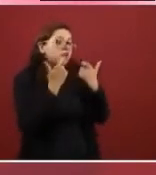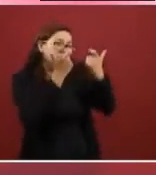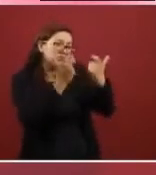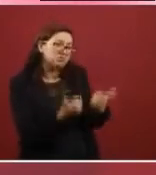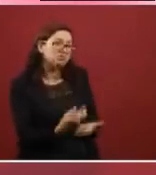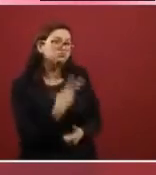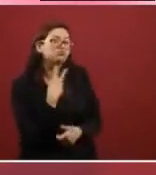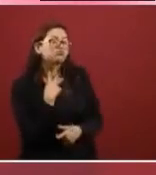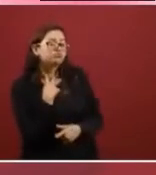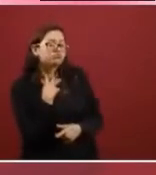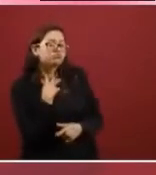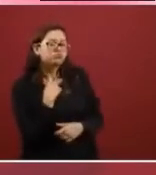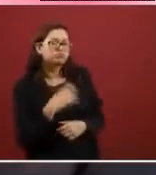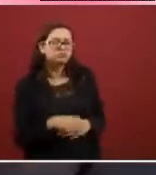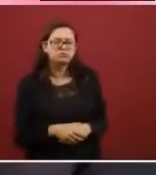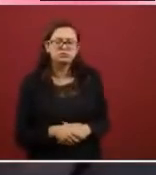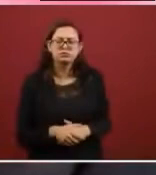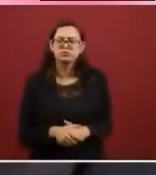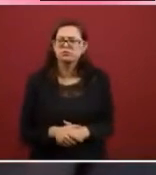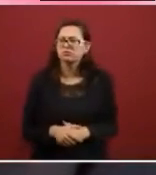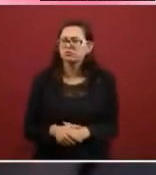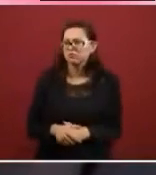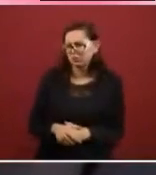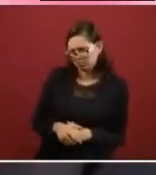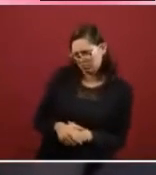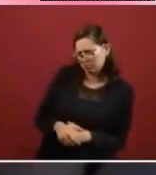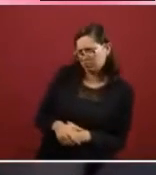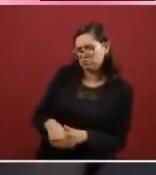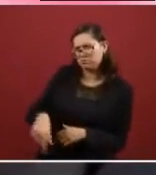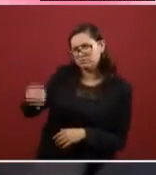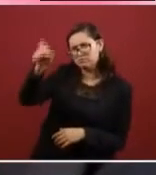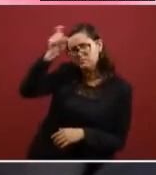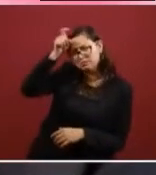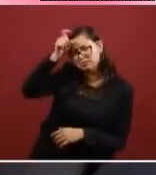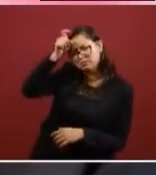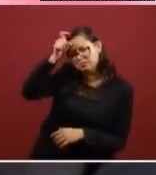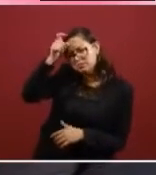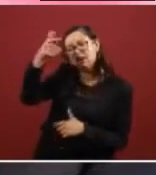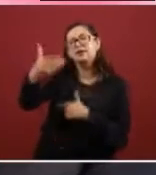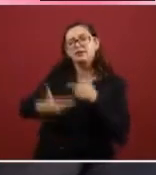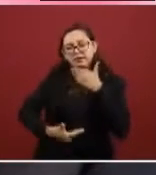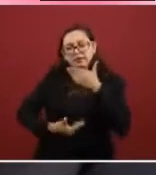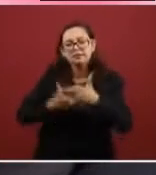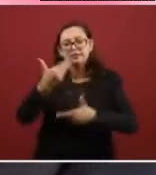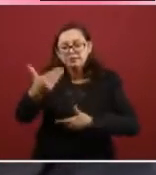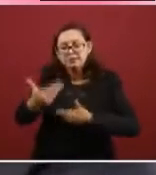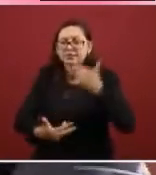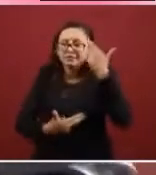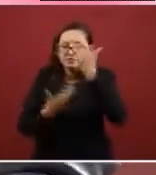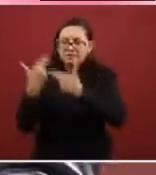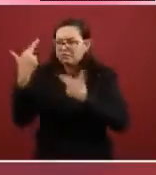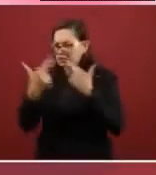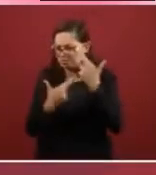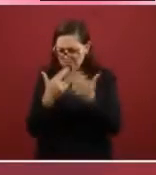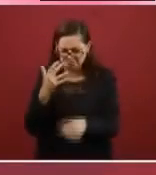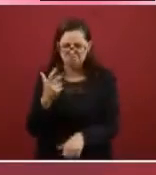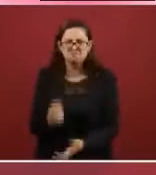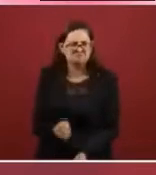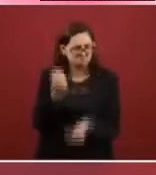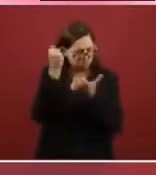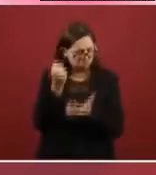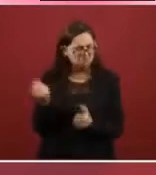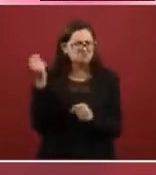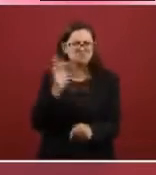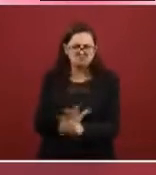have enough money. Entonces, todo eso lo estamos viendo. So we're examining all that. No van a faltar los recursos. Because there's not going to